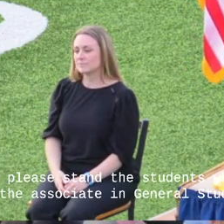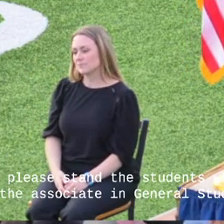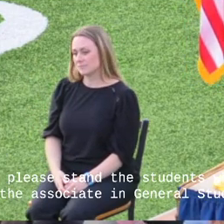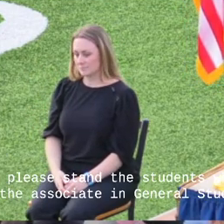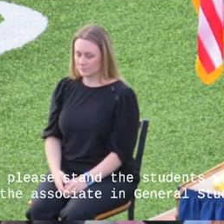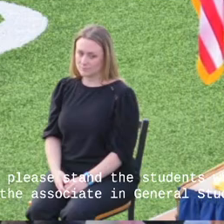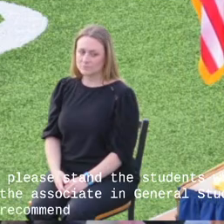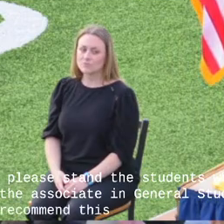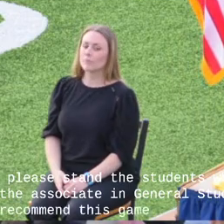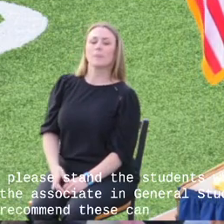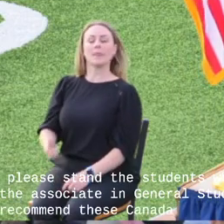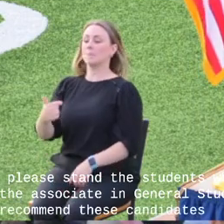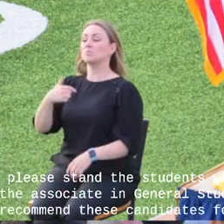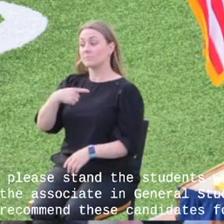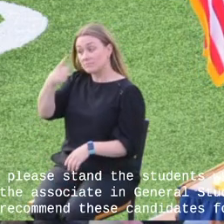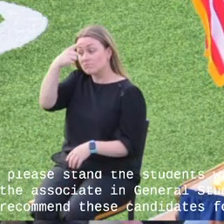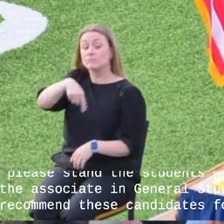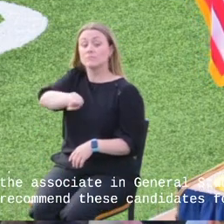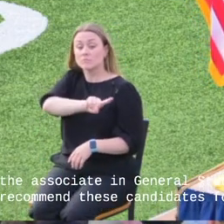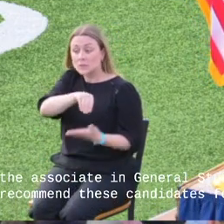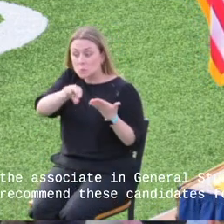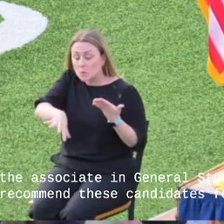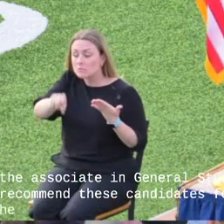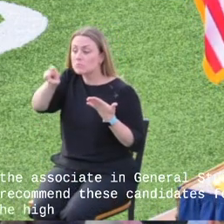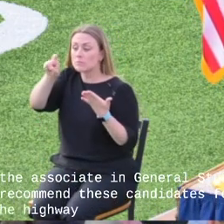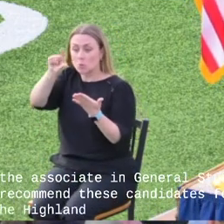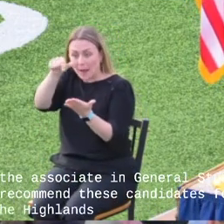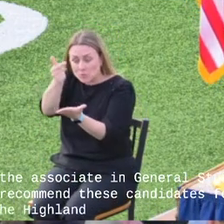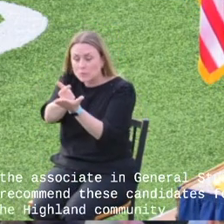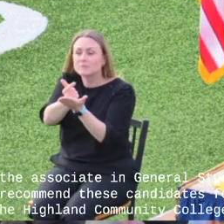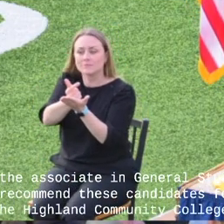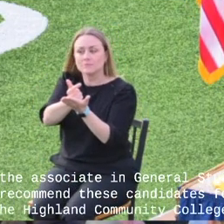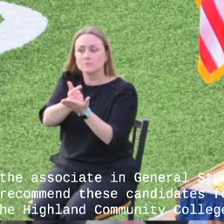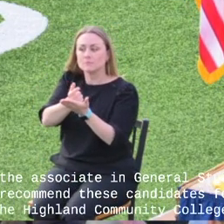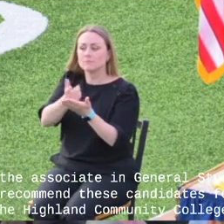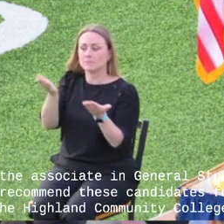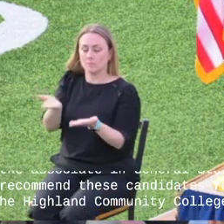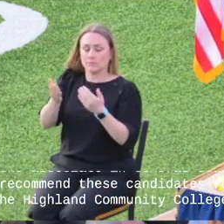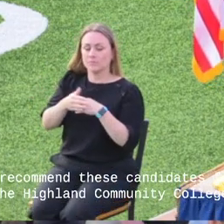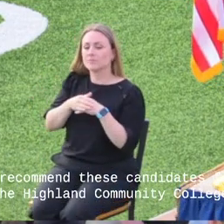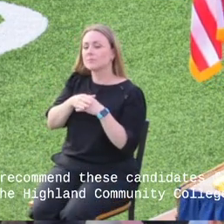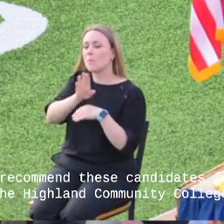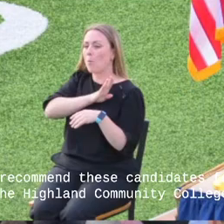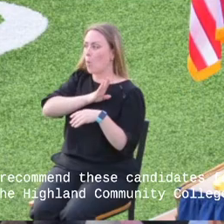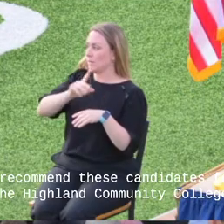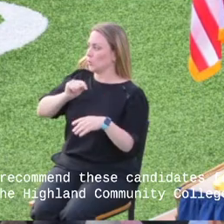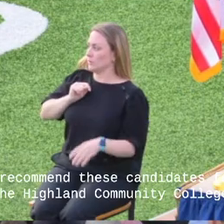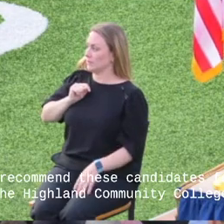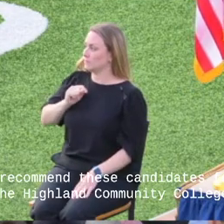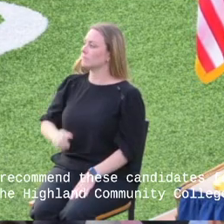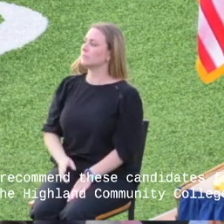I recommend these candidates for graduation to the Highland Community College Board of Trustees.